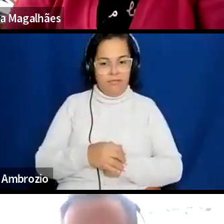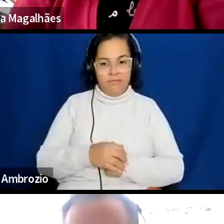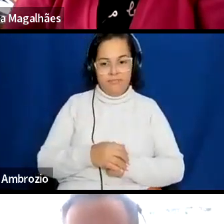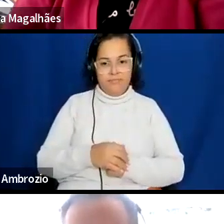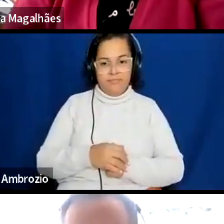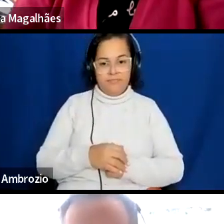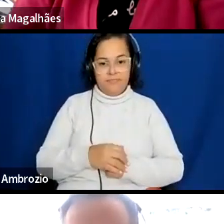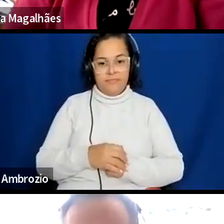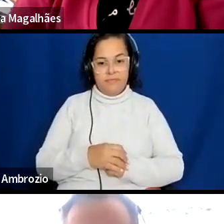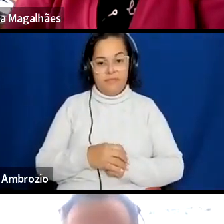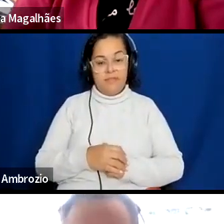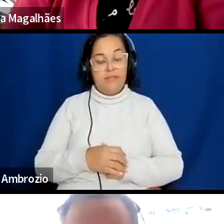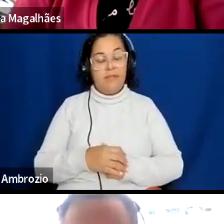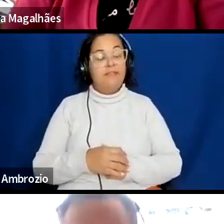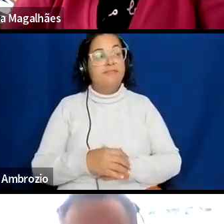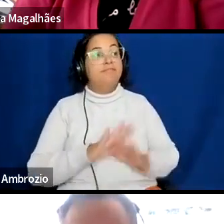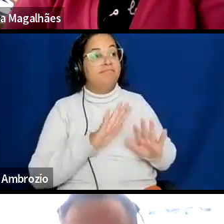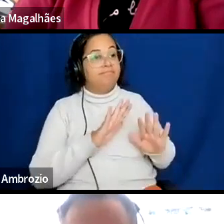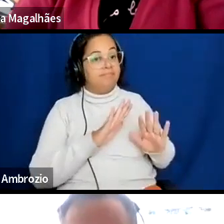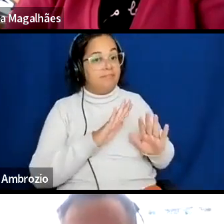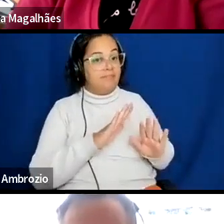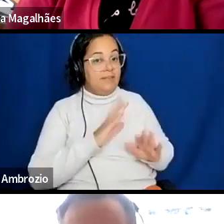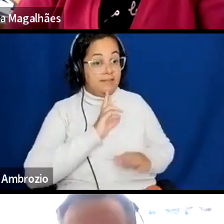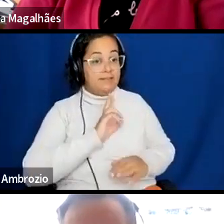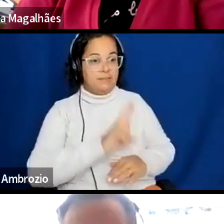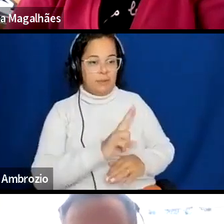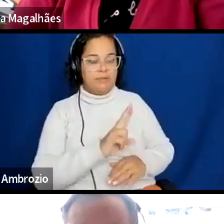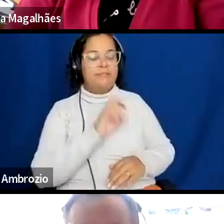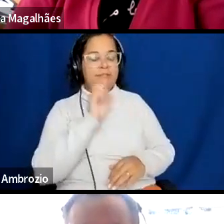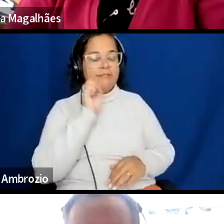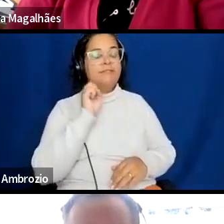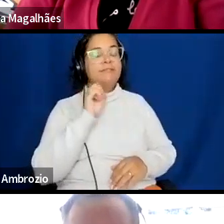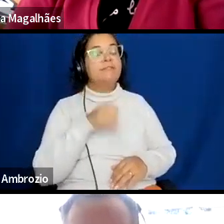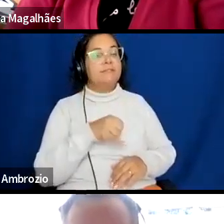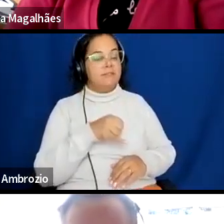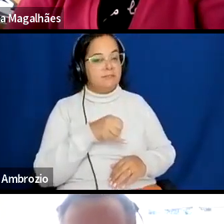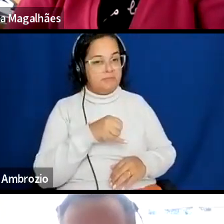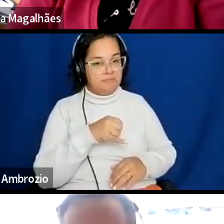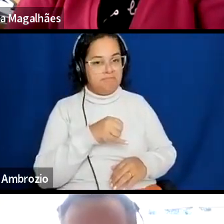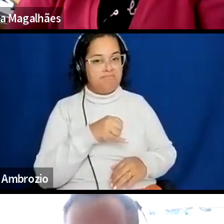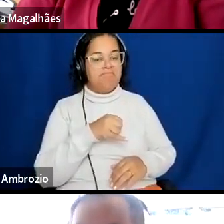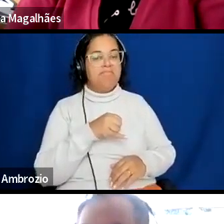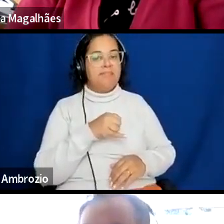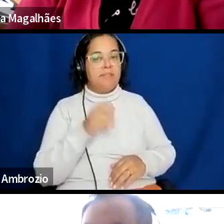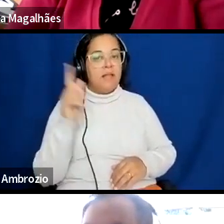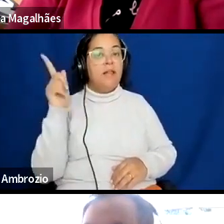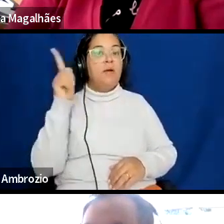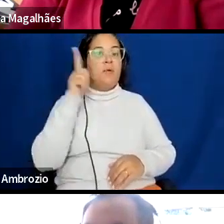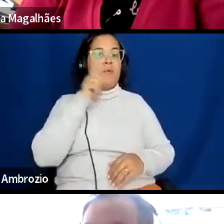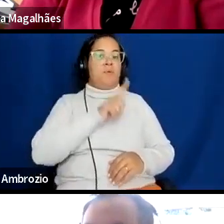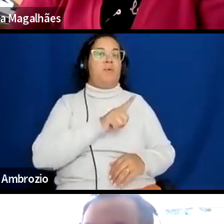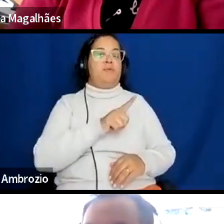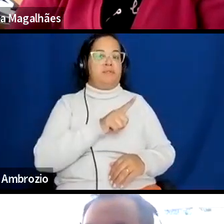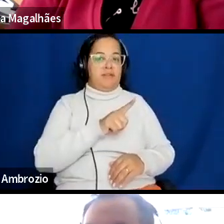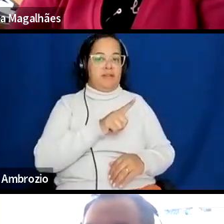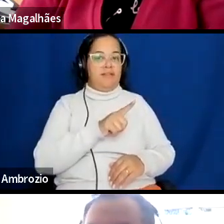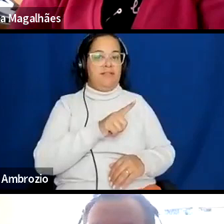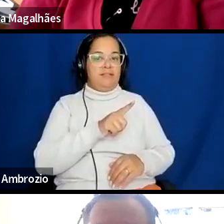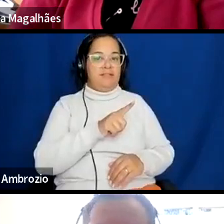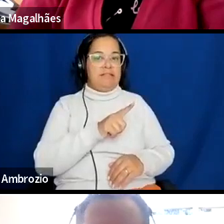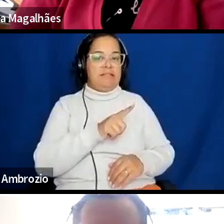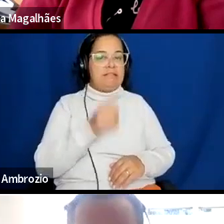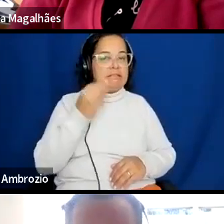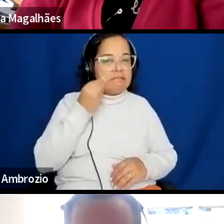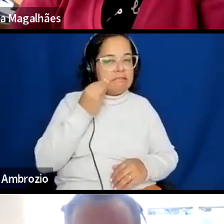First of all, yes, Vygotsky made a very systematic attempt to contribute